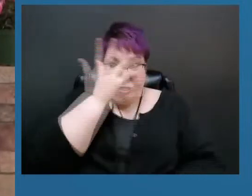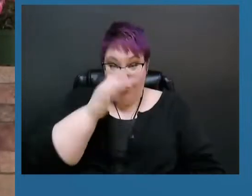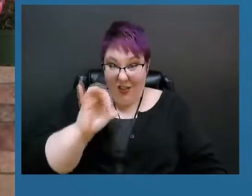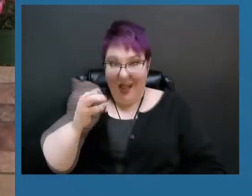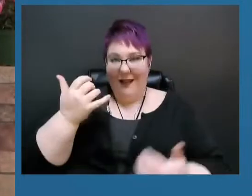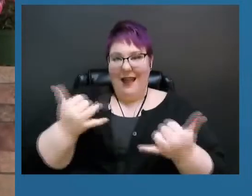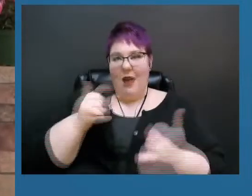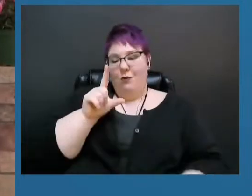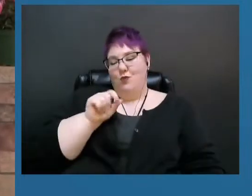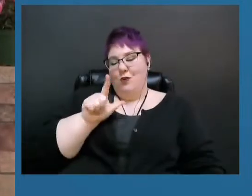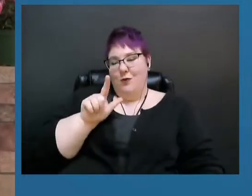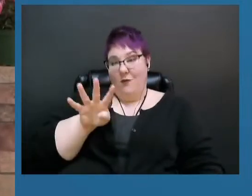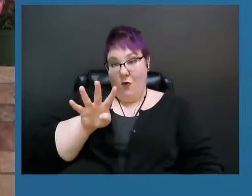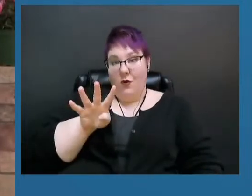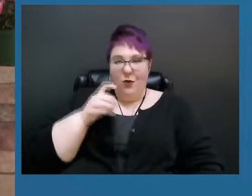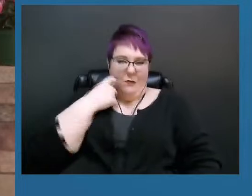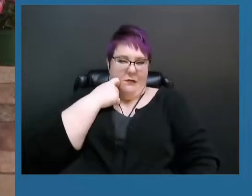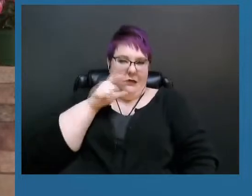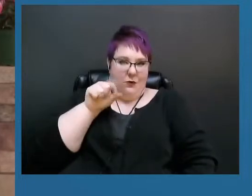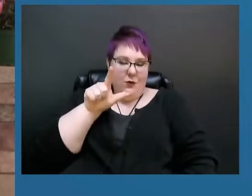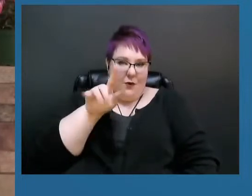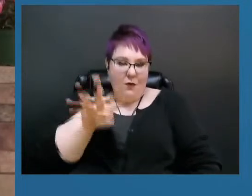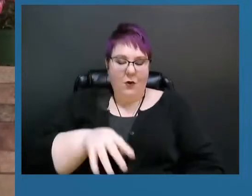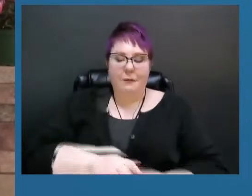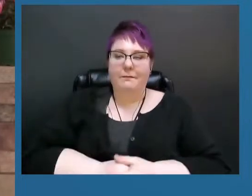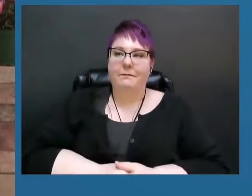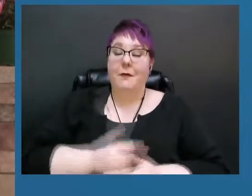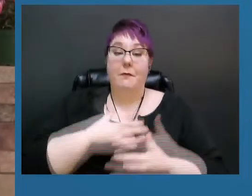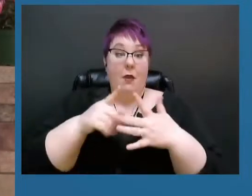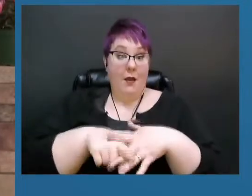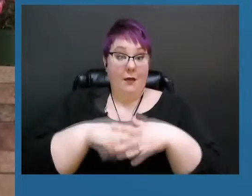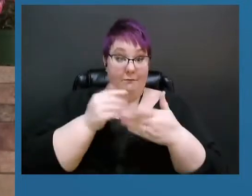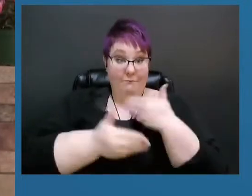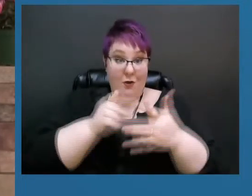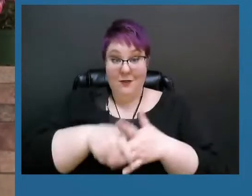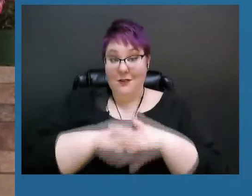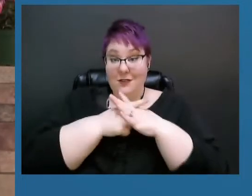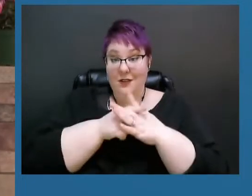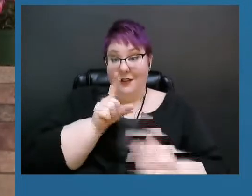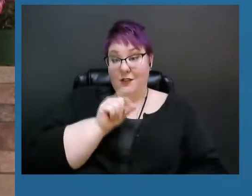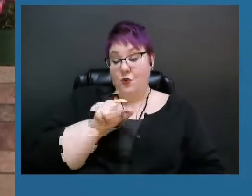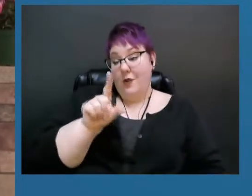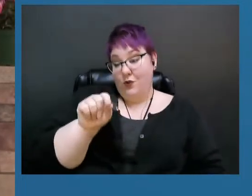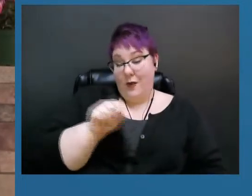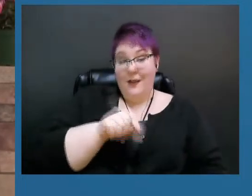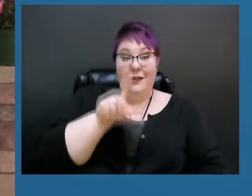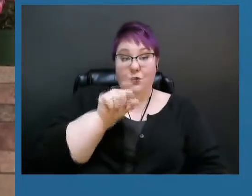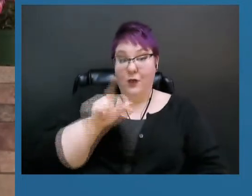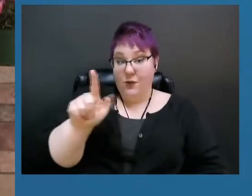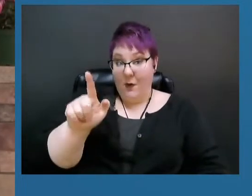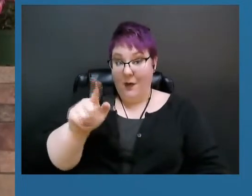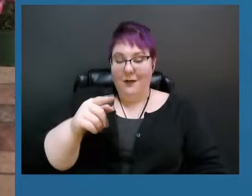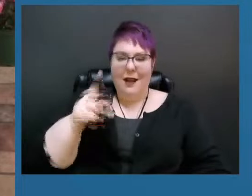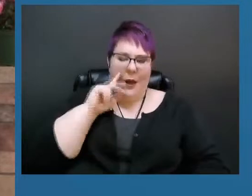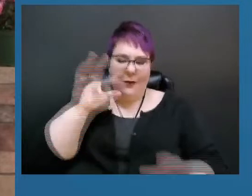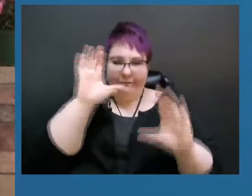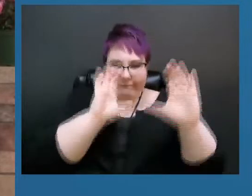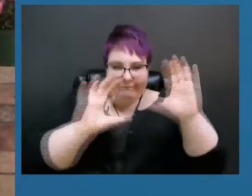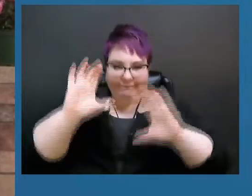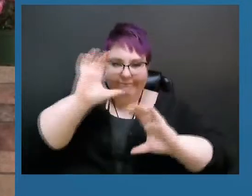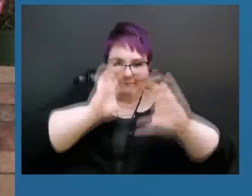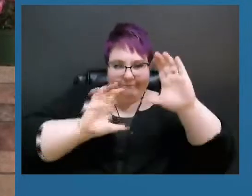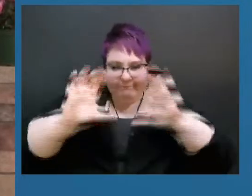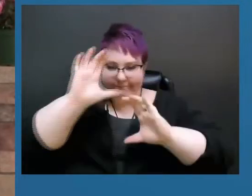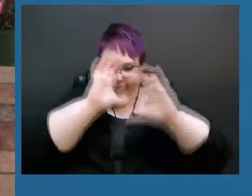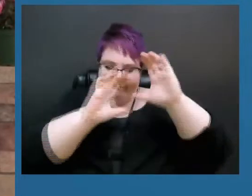2024, right? So my process actually started back in 2020, 2021, when I started looking at the housing market. At